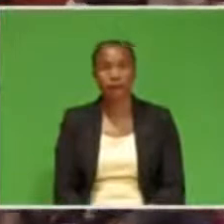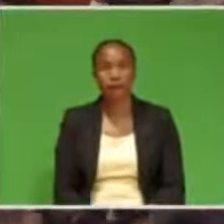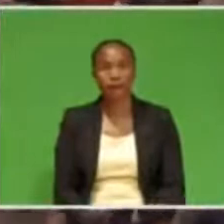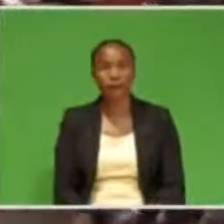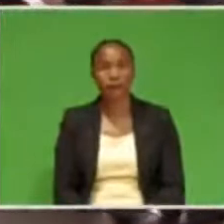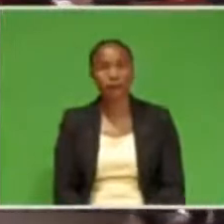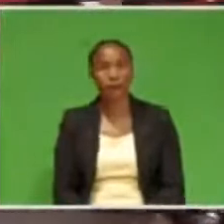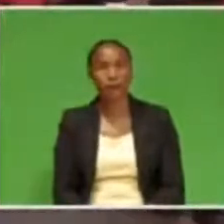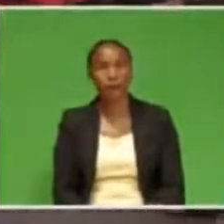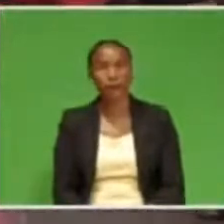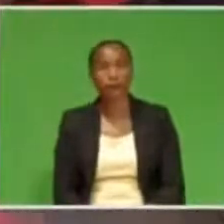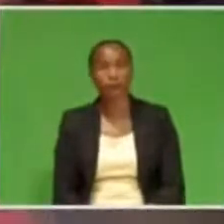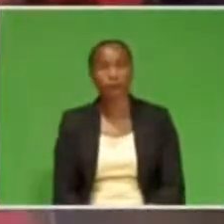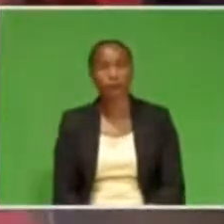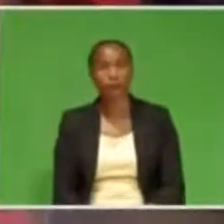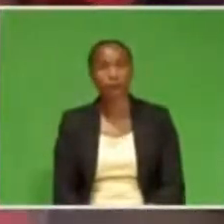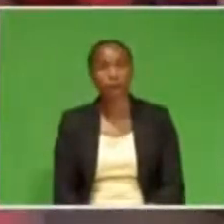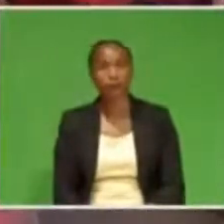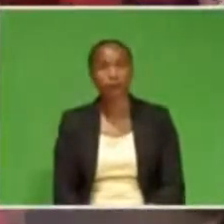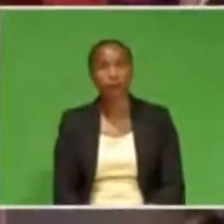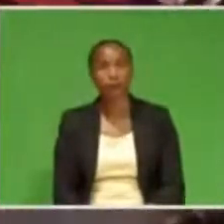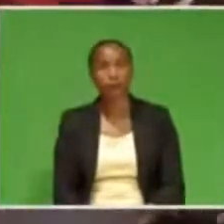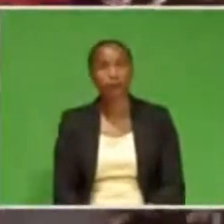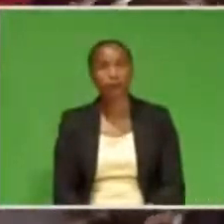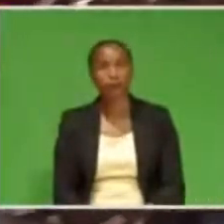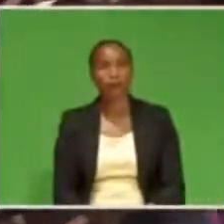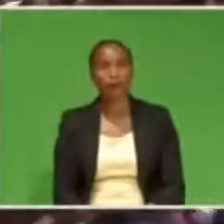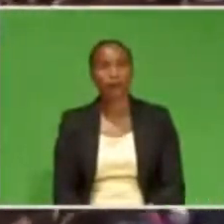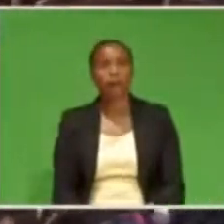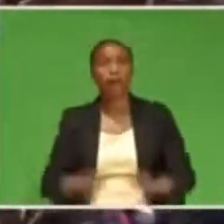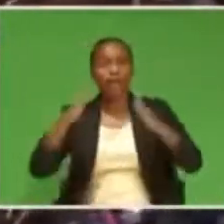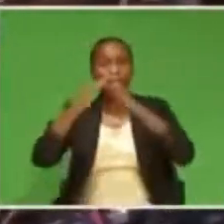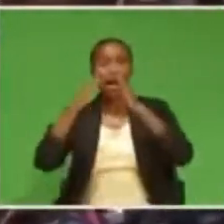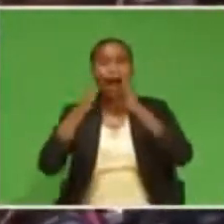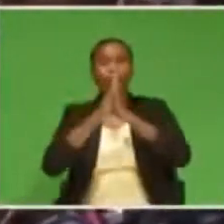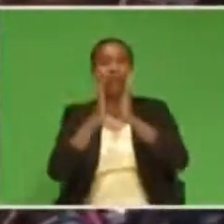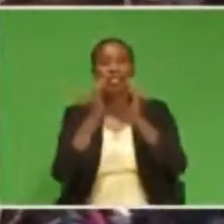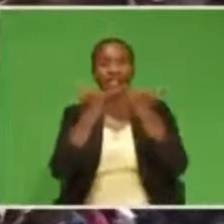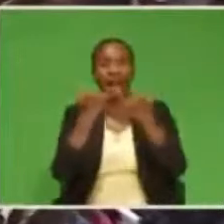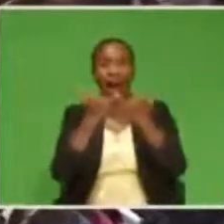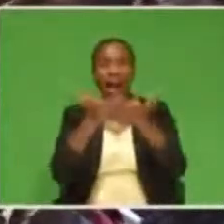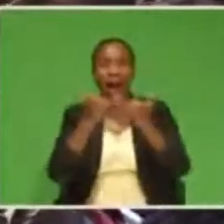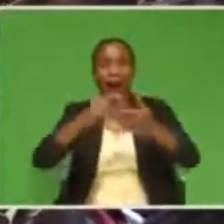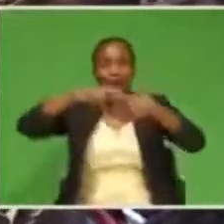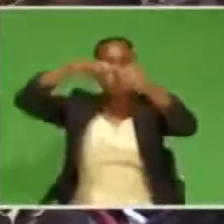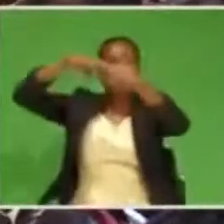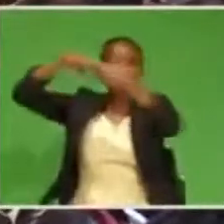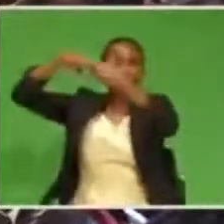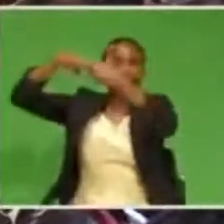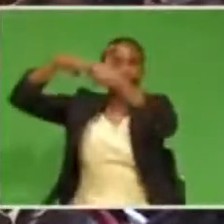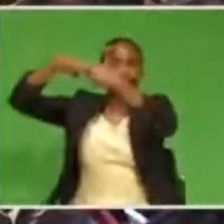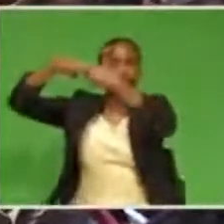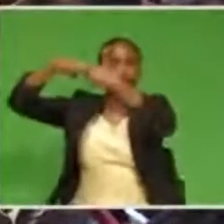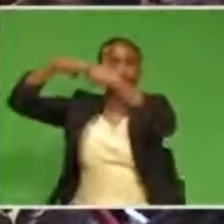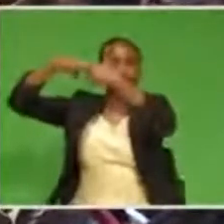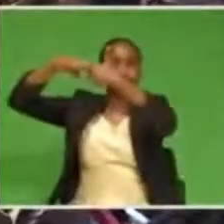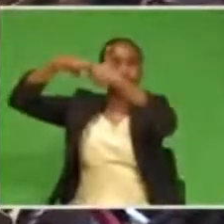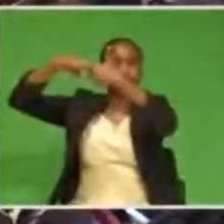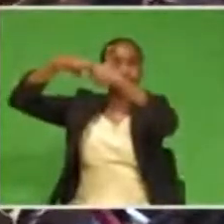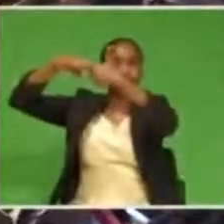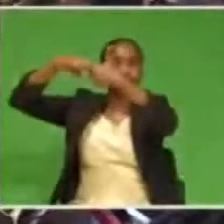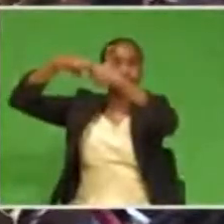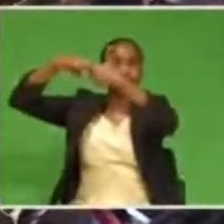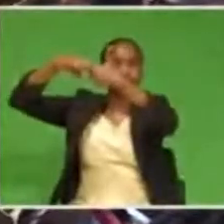I now suspend the proceedings. I now suspend the proceedings.